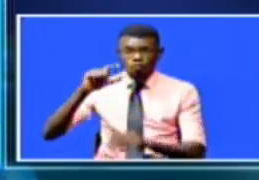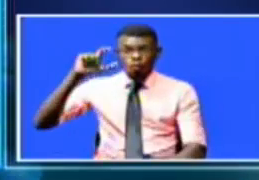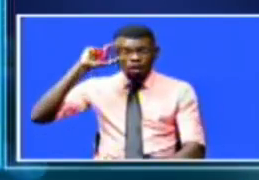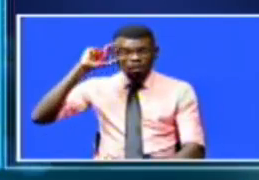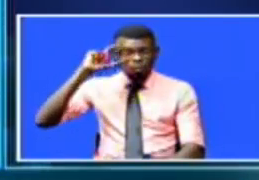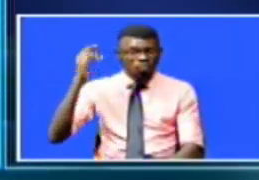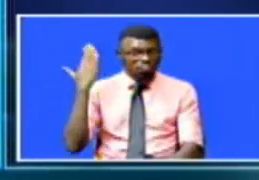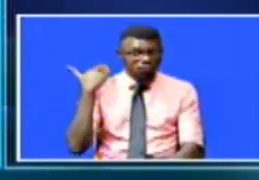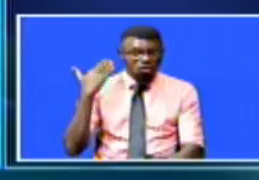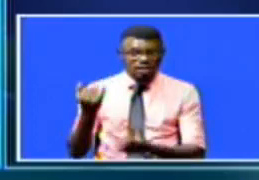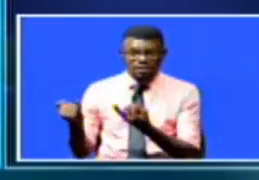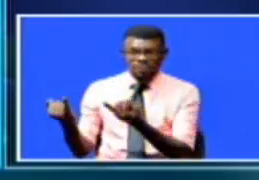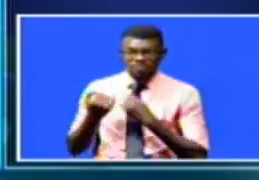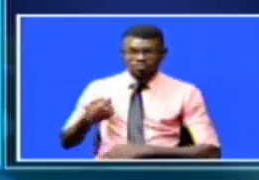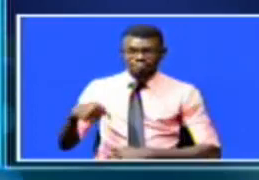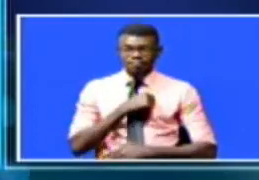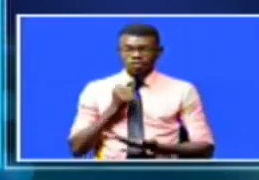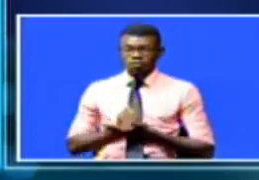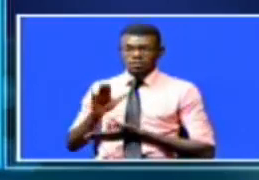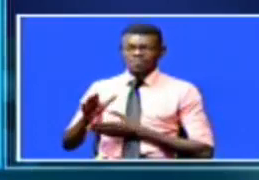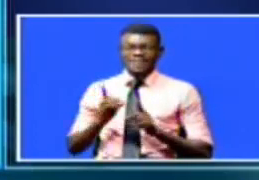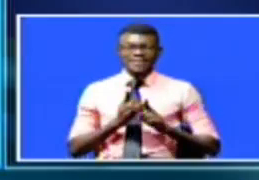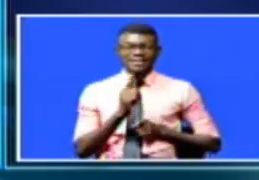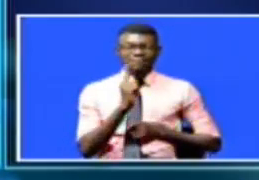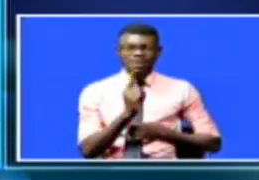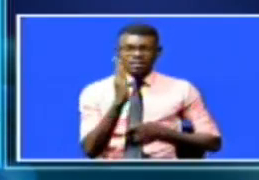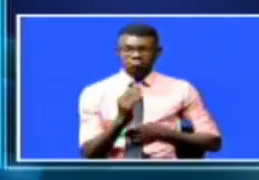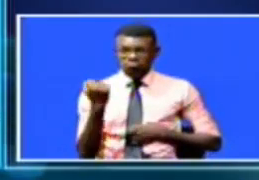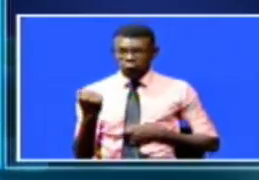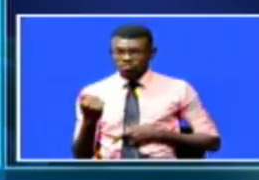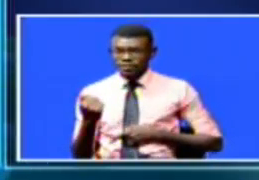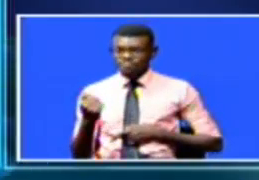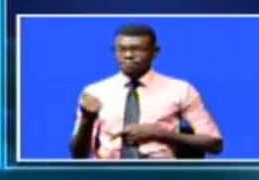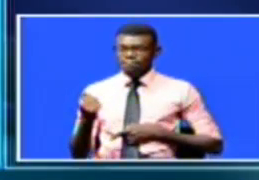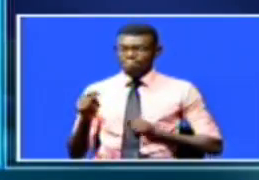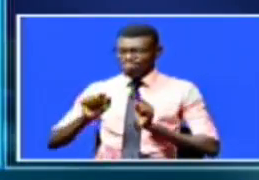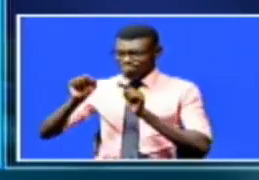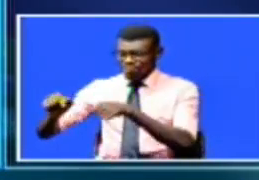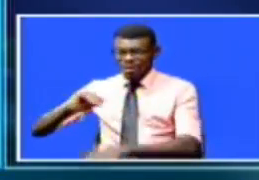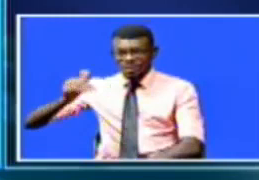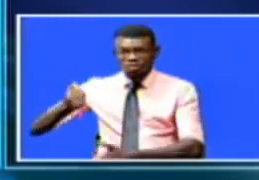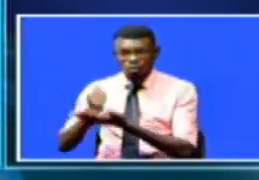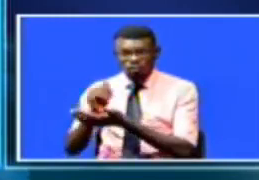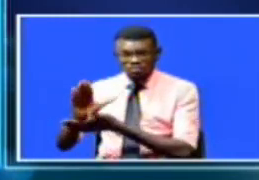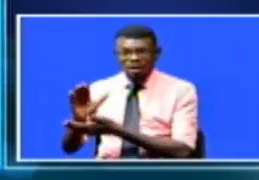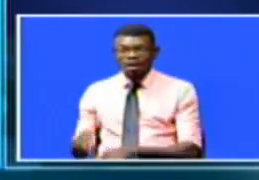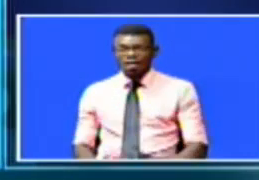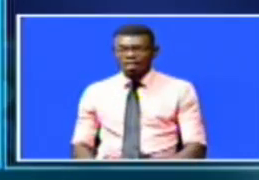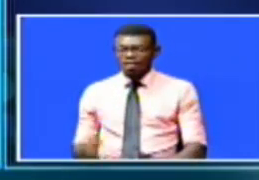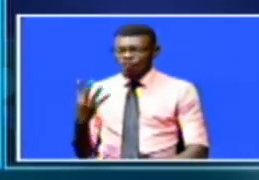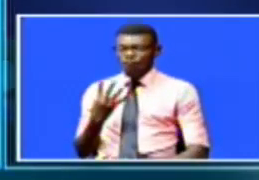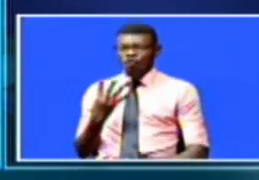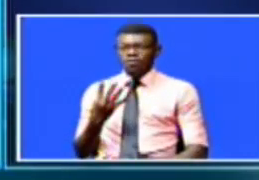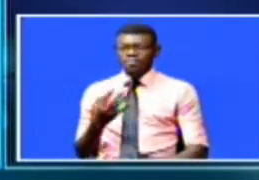to his office on the 1st of May. We went to his office in town, the four of us, and three of us expressed an interest